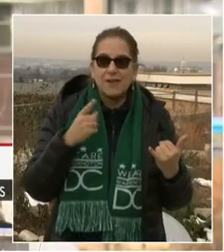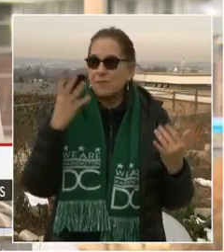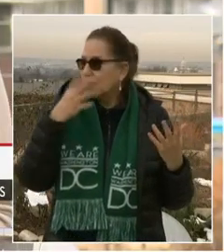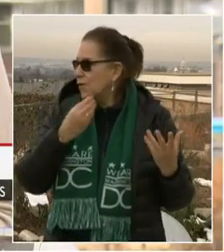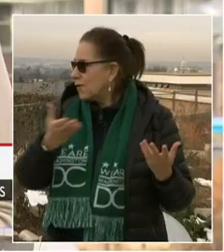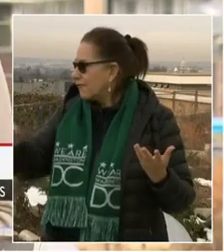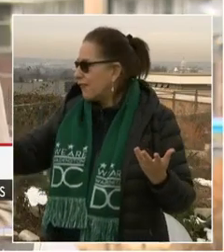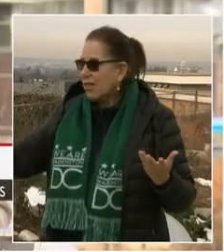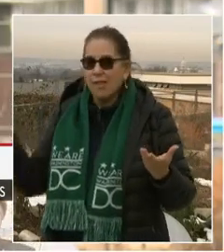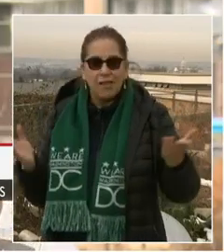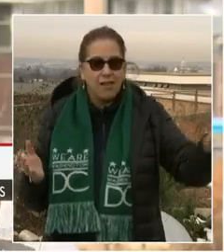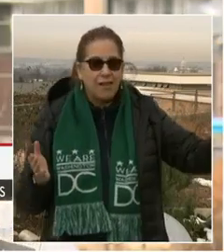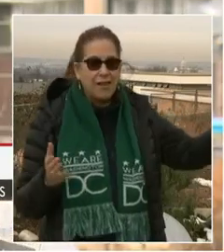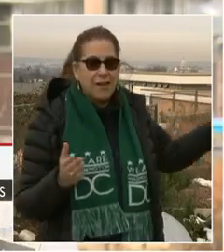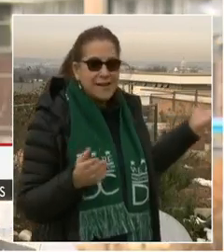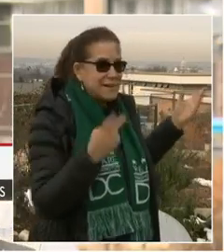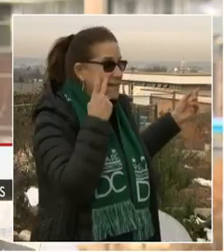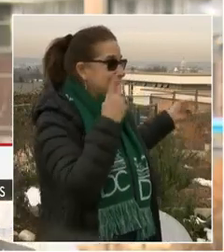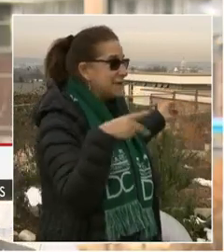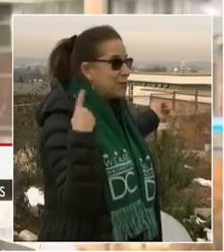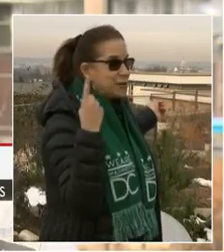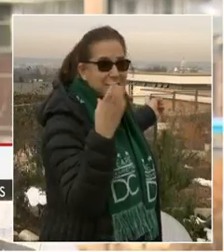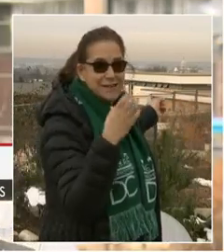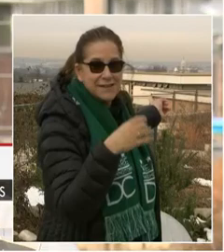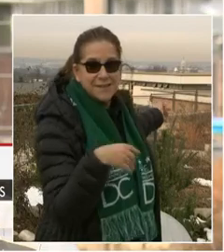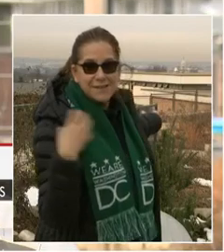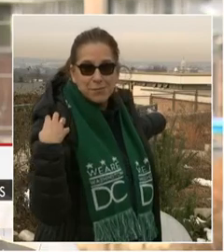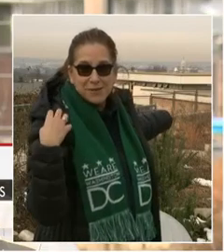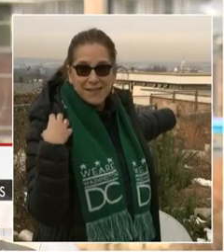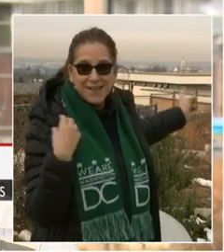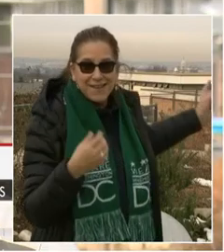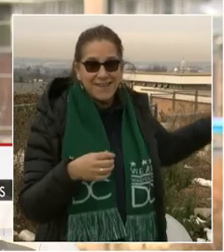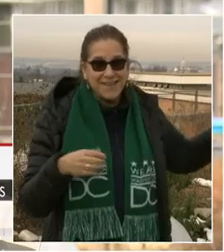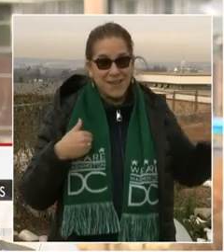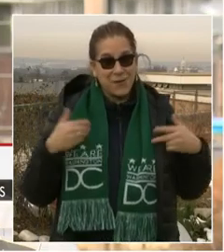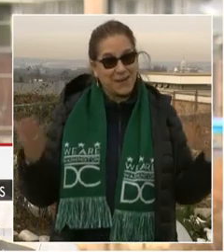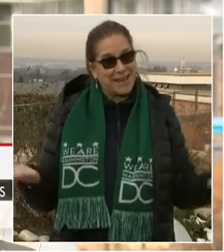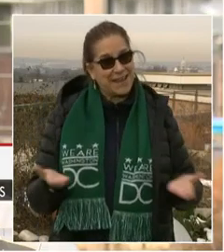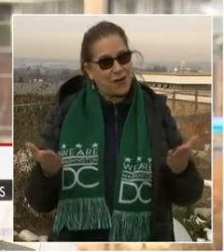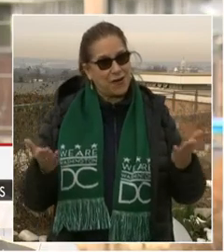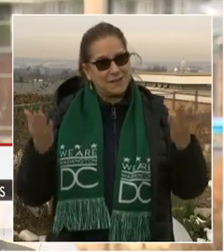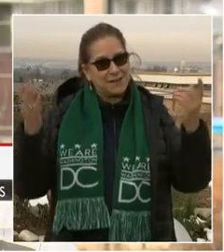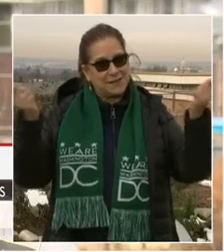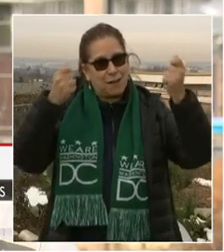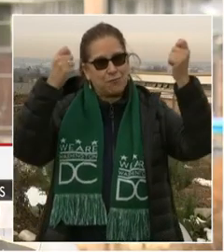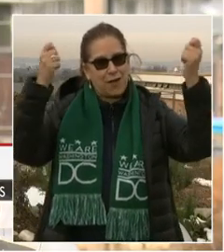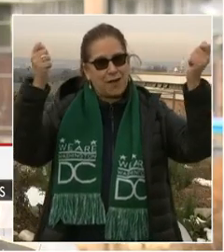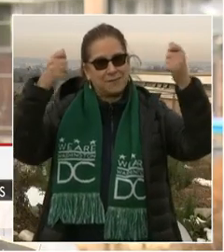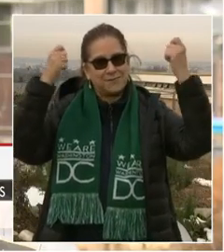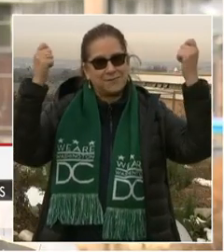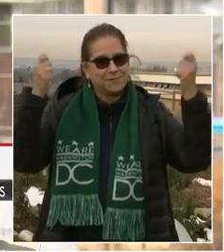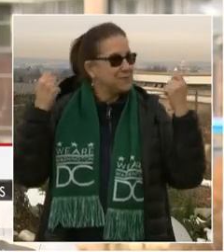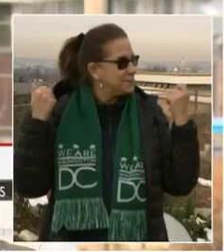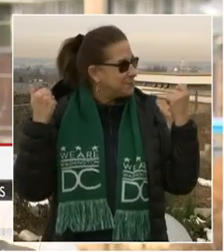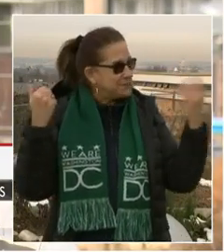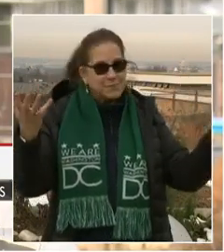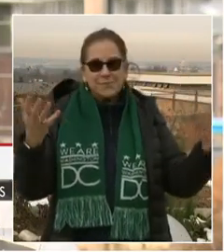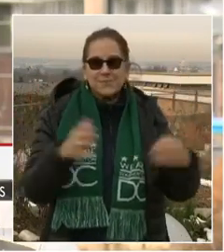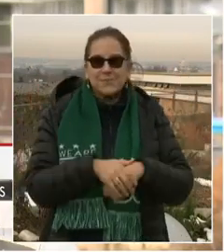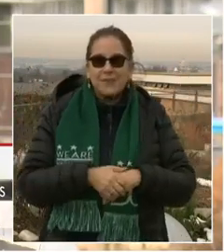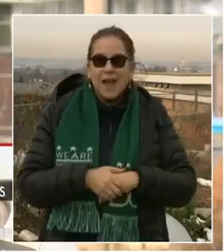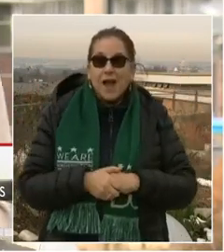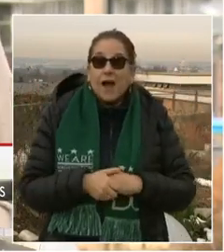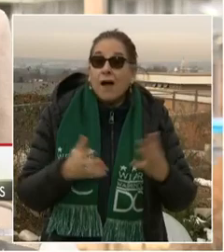our city. We are here to celebrate. This is a celebration, and this is a celebration for DC moms, and I